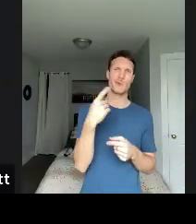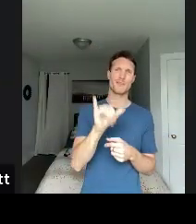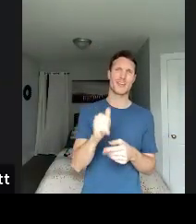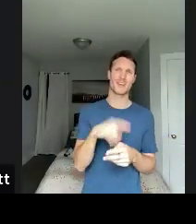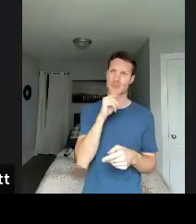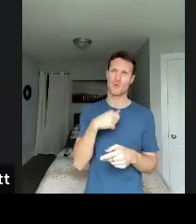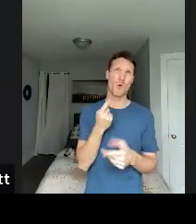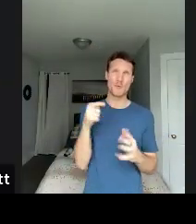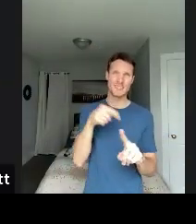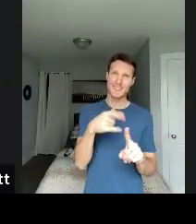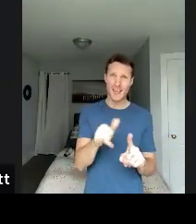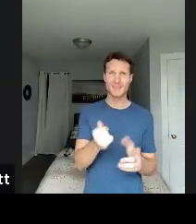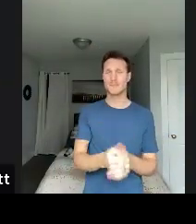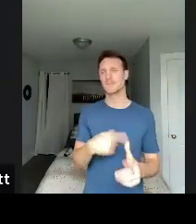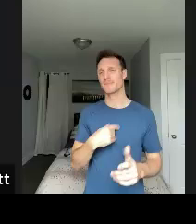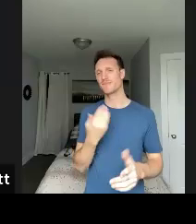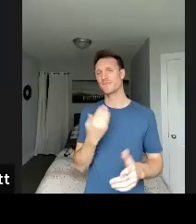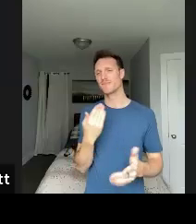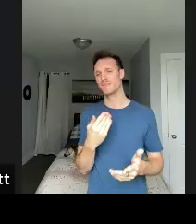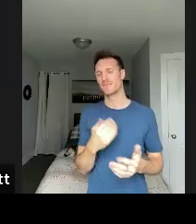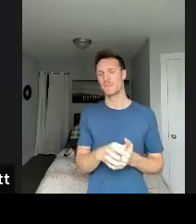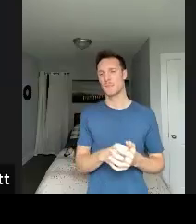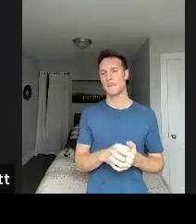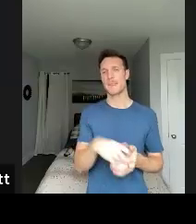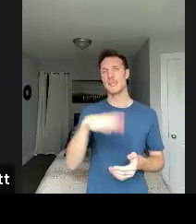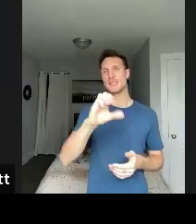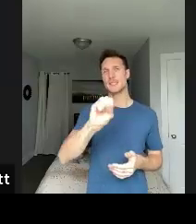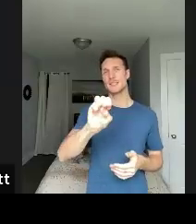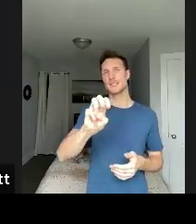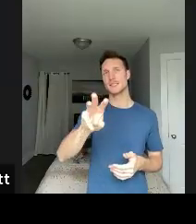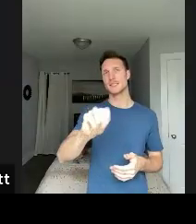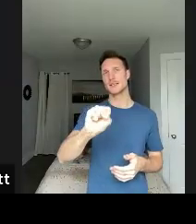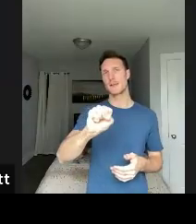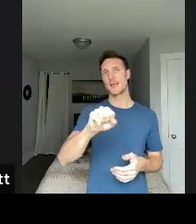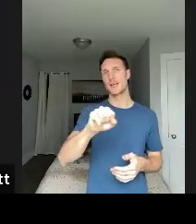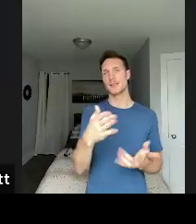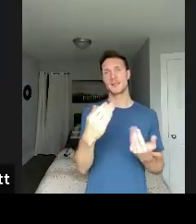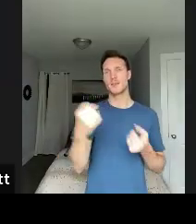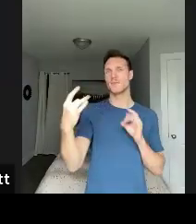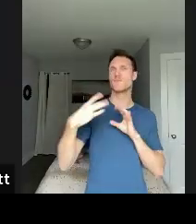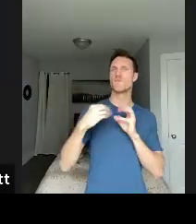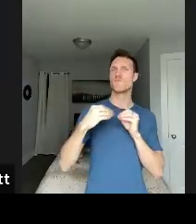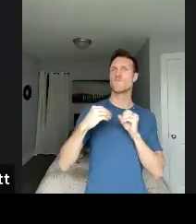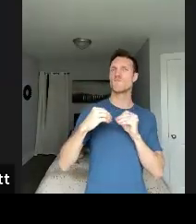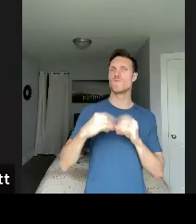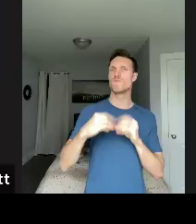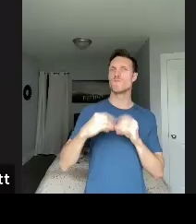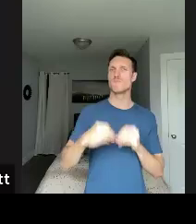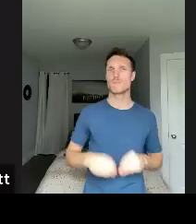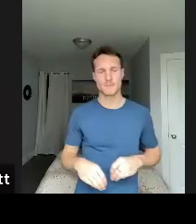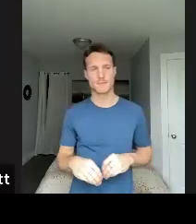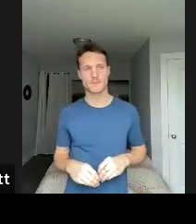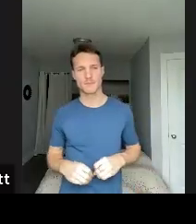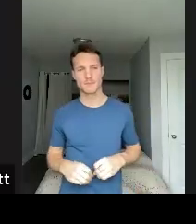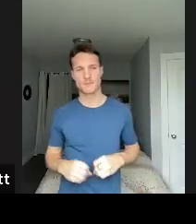that. Currently, CMS has provided some feedback and we're looking at that. But yeah, I don't